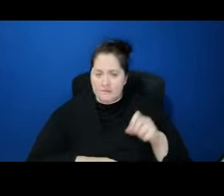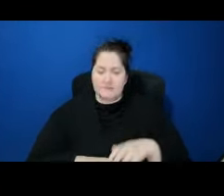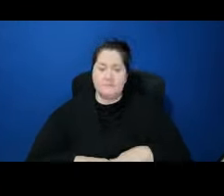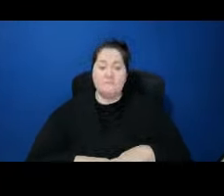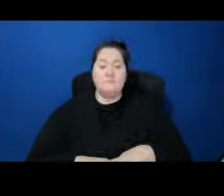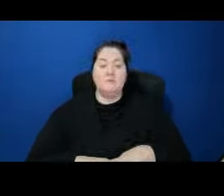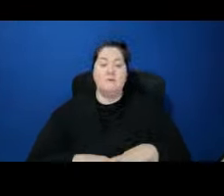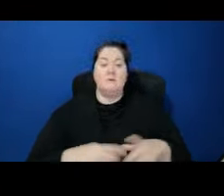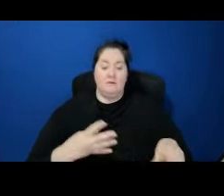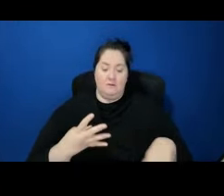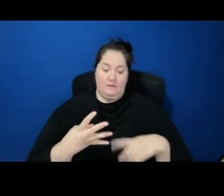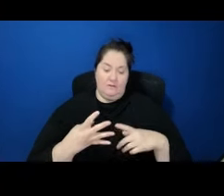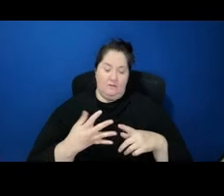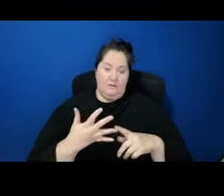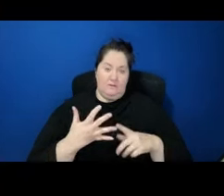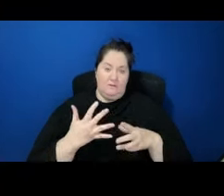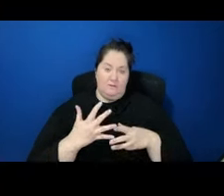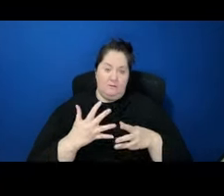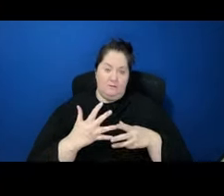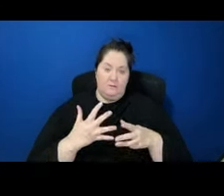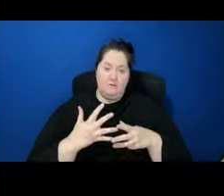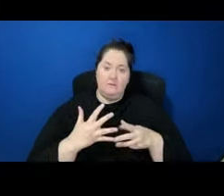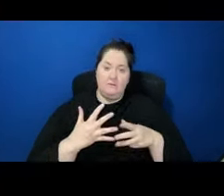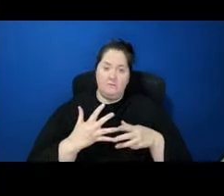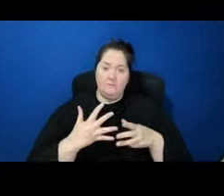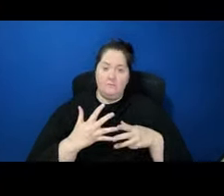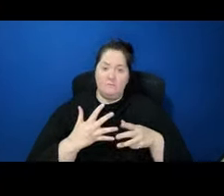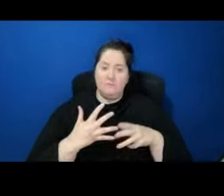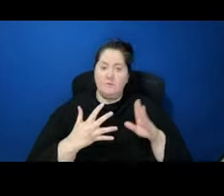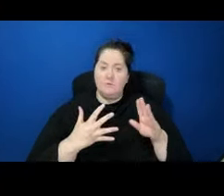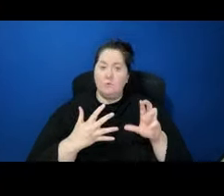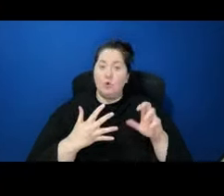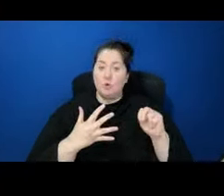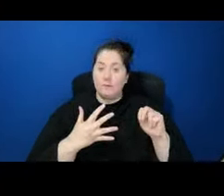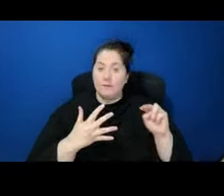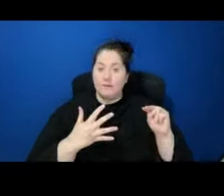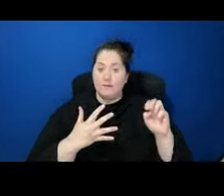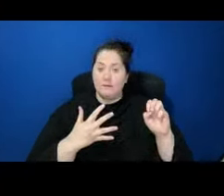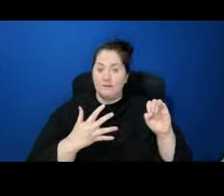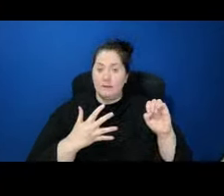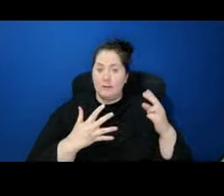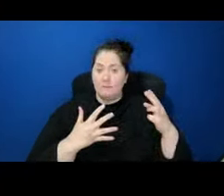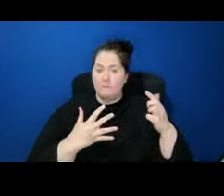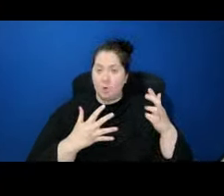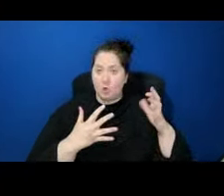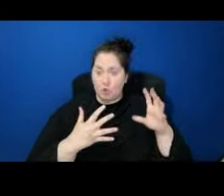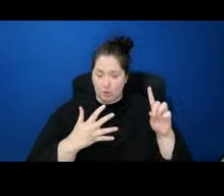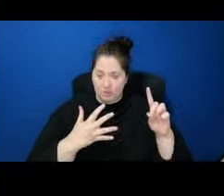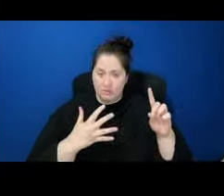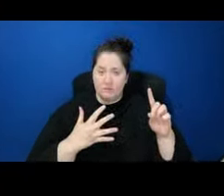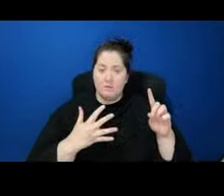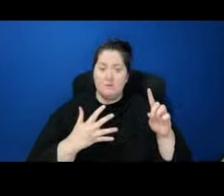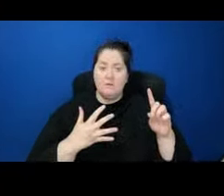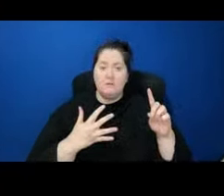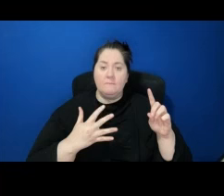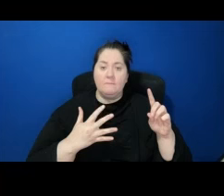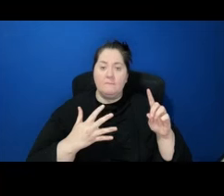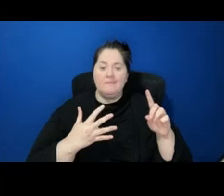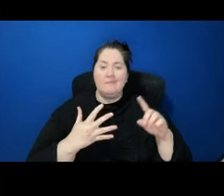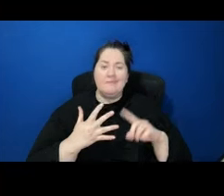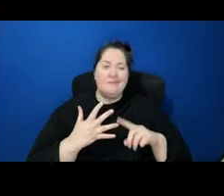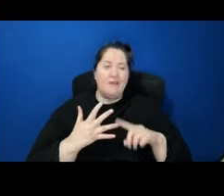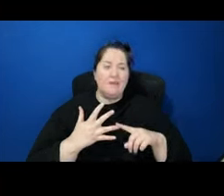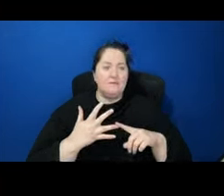The kind of remaining residential focused areas would be in a place type called urban neighborhood. Urban neighborhood would capture